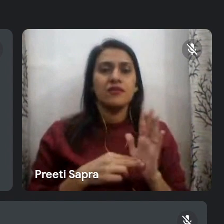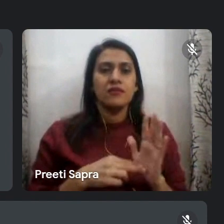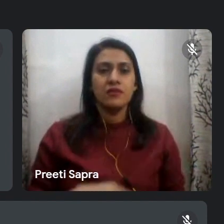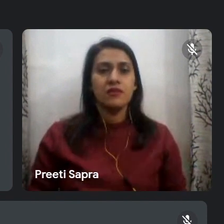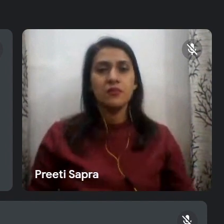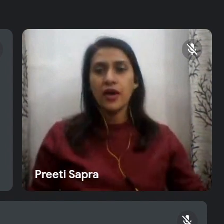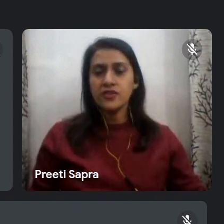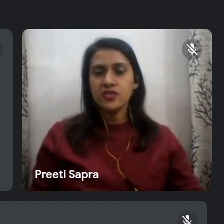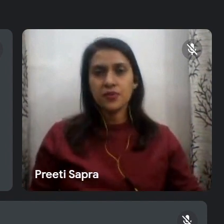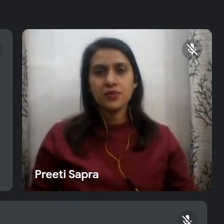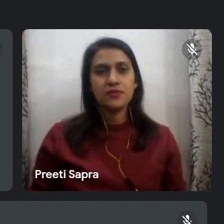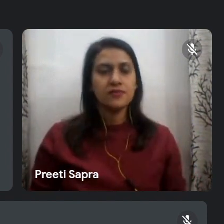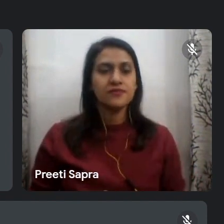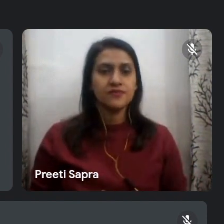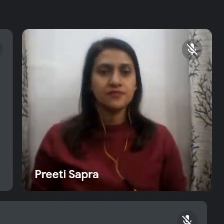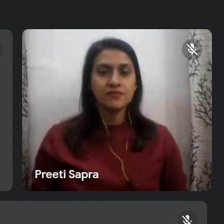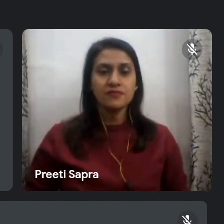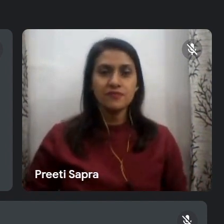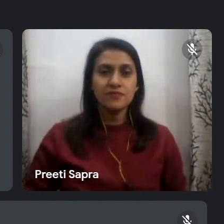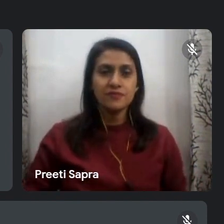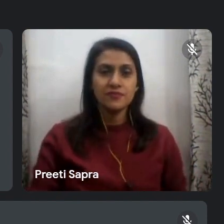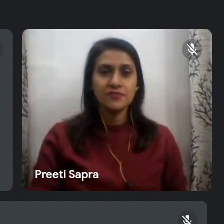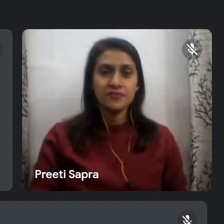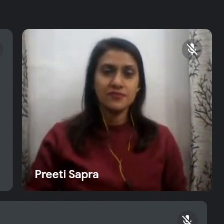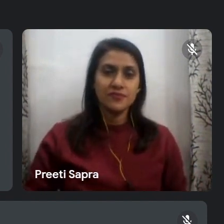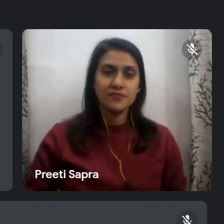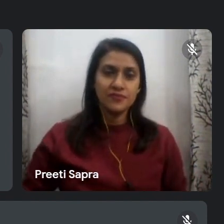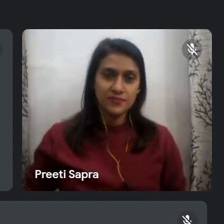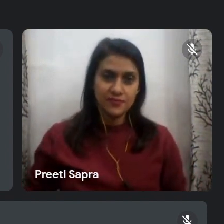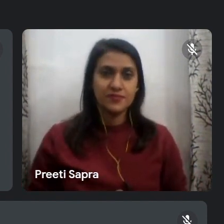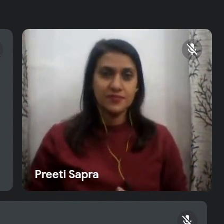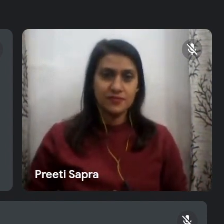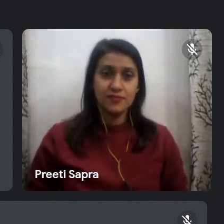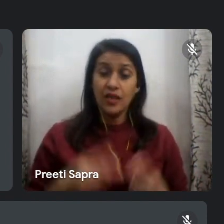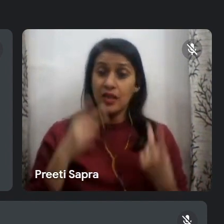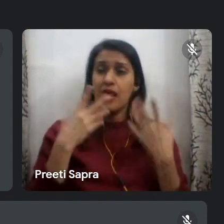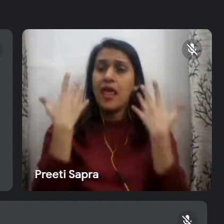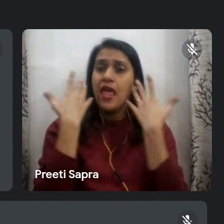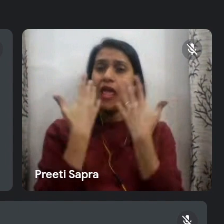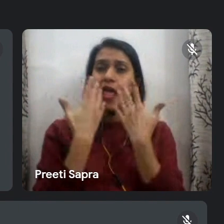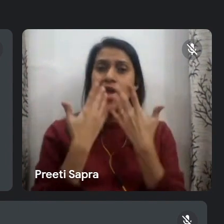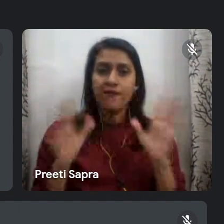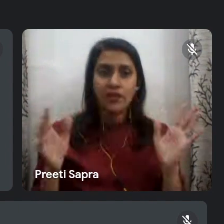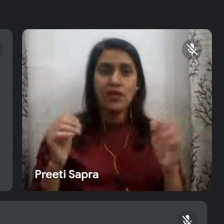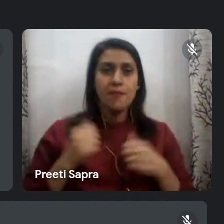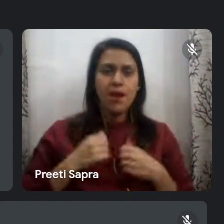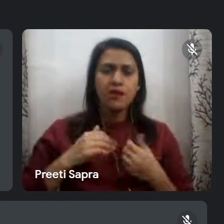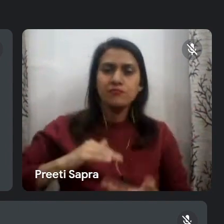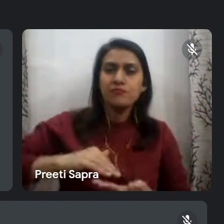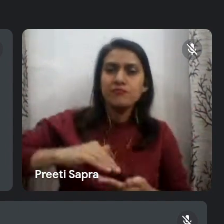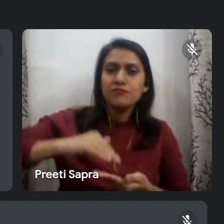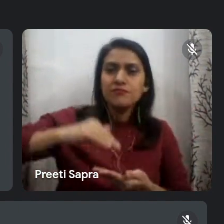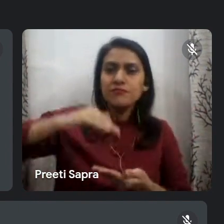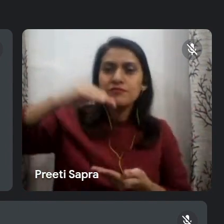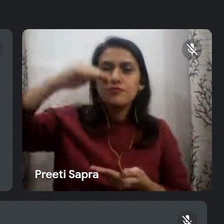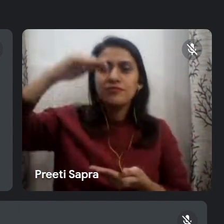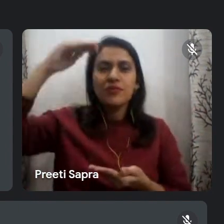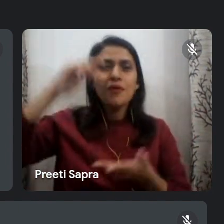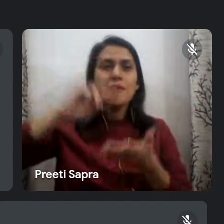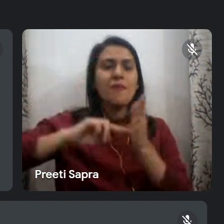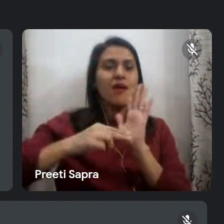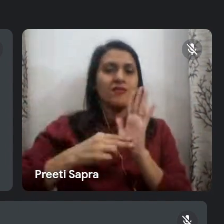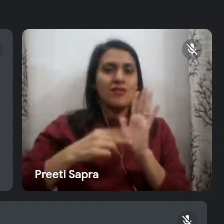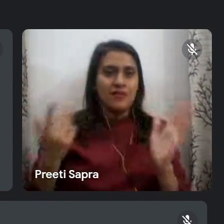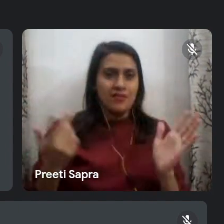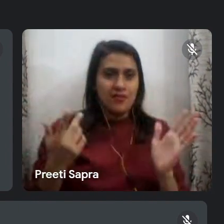got diagnosed with dyslexia. And suddenly, everything, my entire childhood just made sense. Because